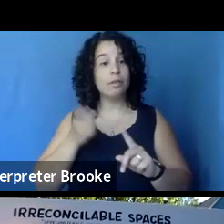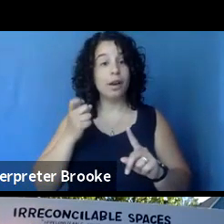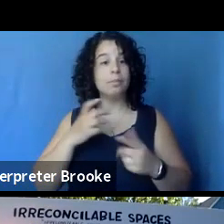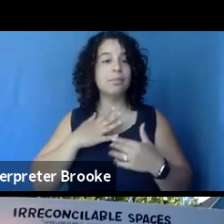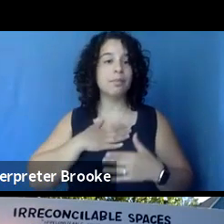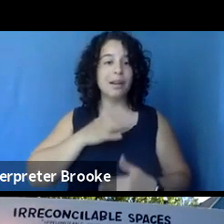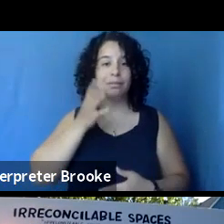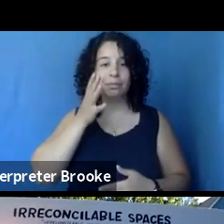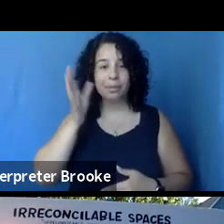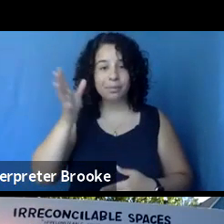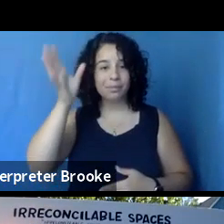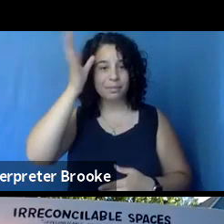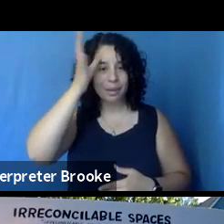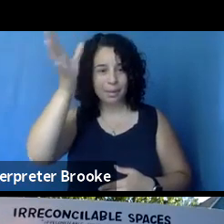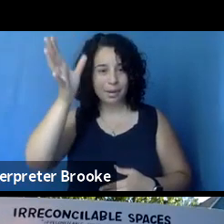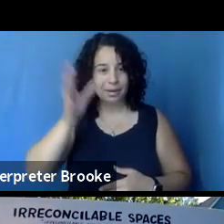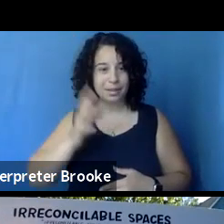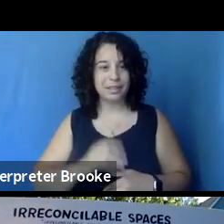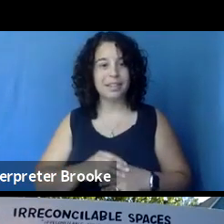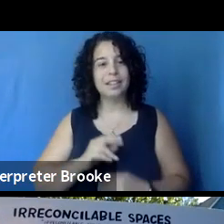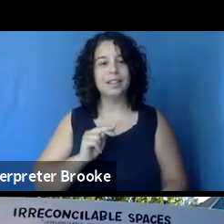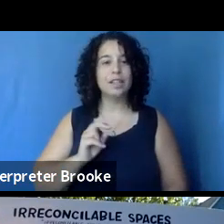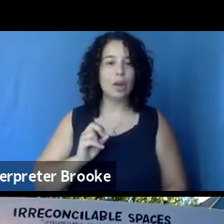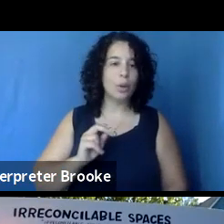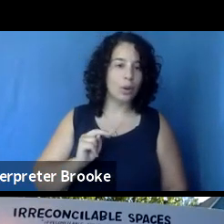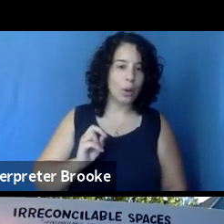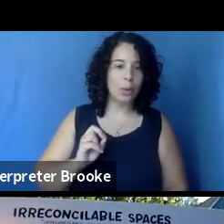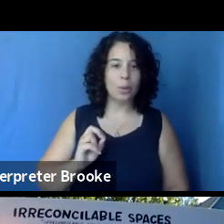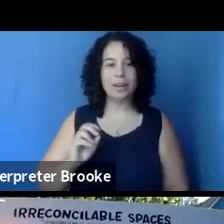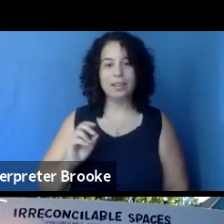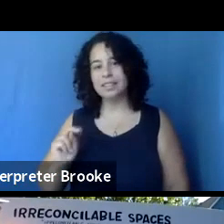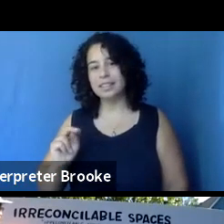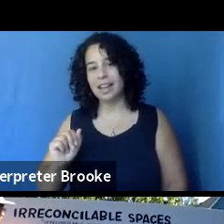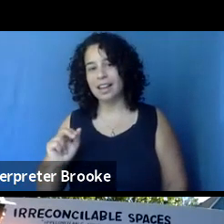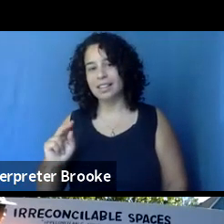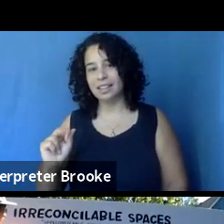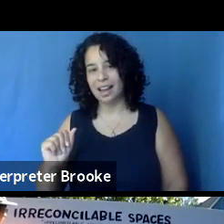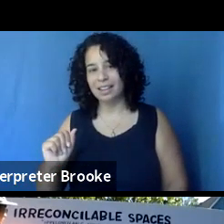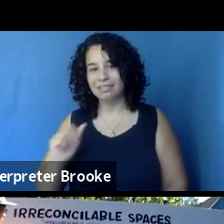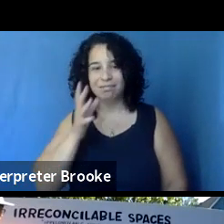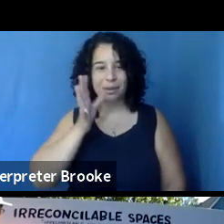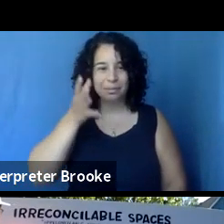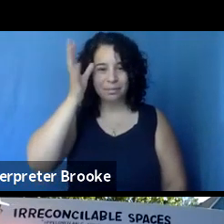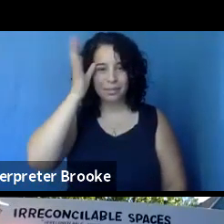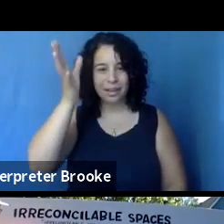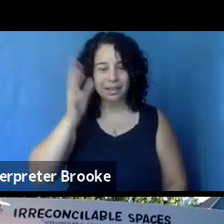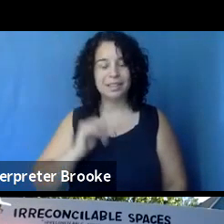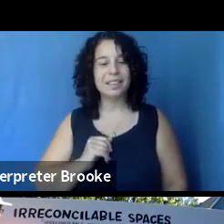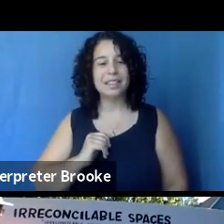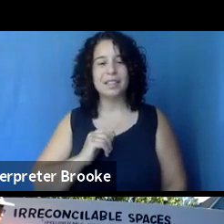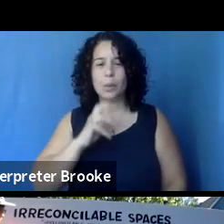Nona. It's a crushed velvet sort of material, old wooden antique chair.